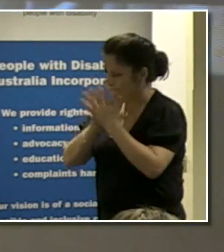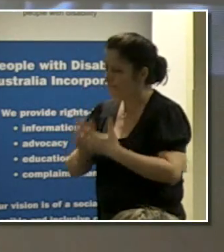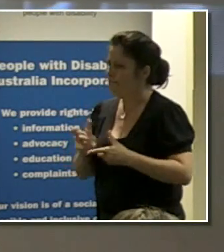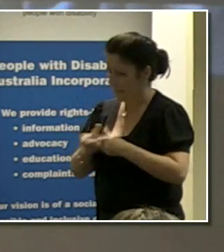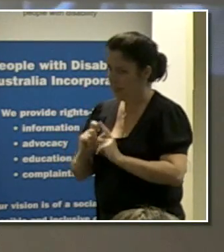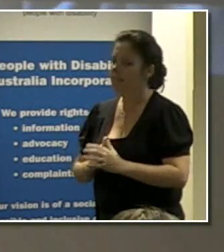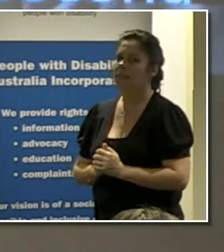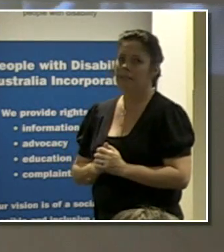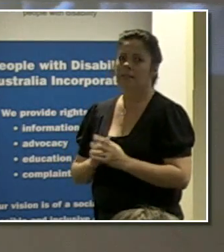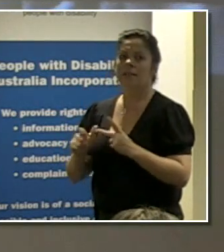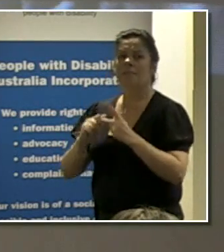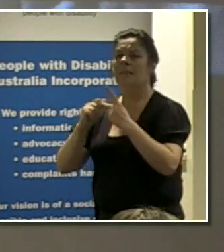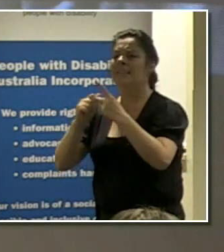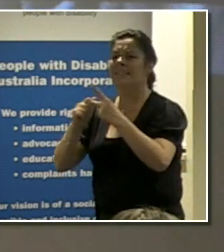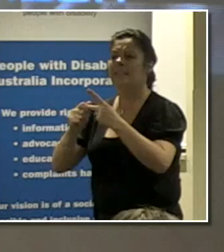has been actually